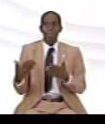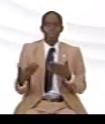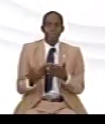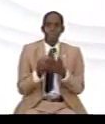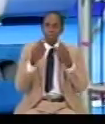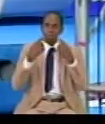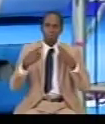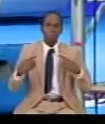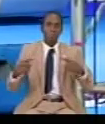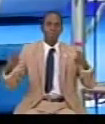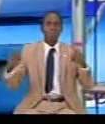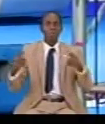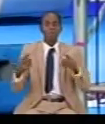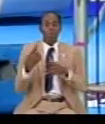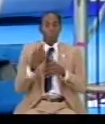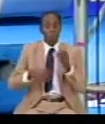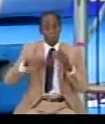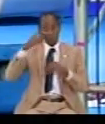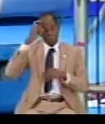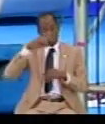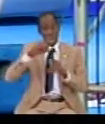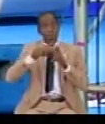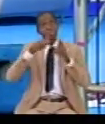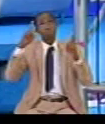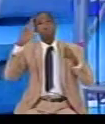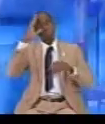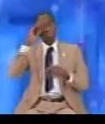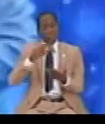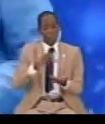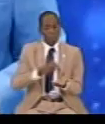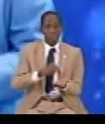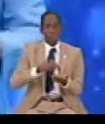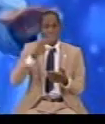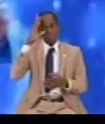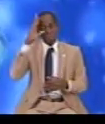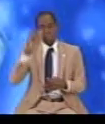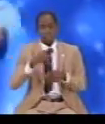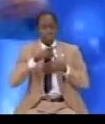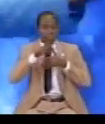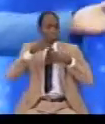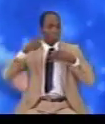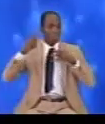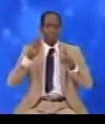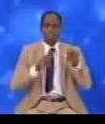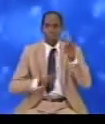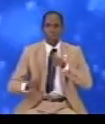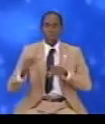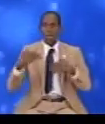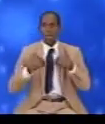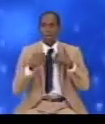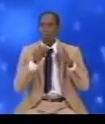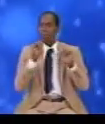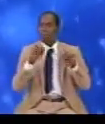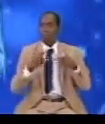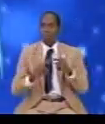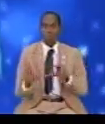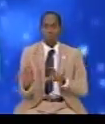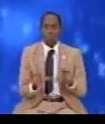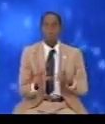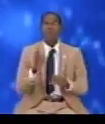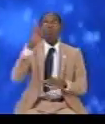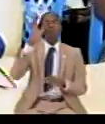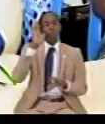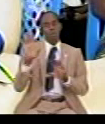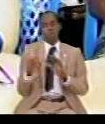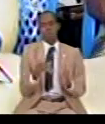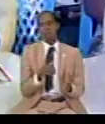proclamation. What wise men, great men, medical men, professional people have not been able to do, God will do